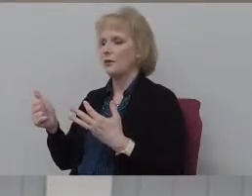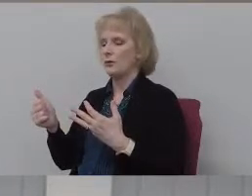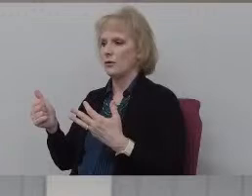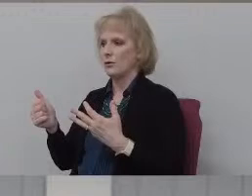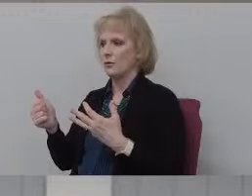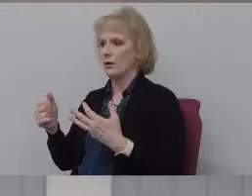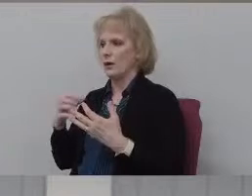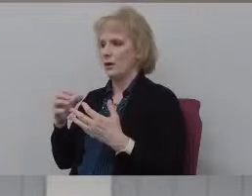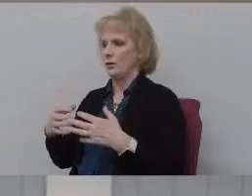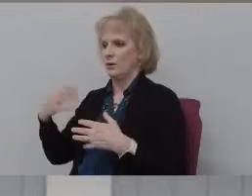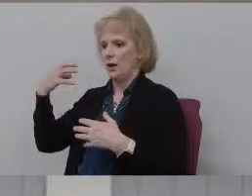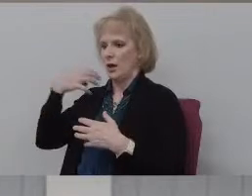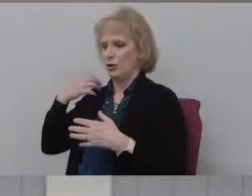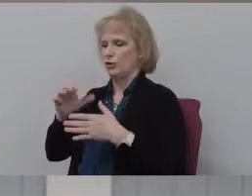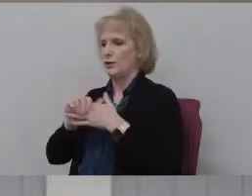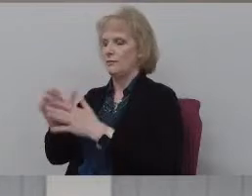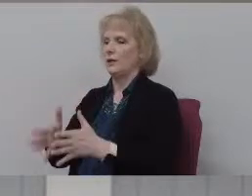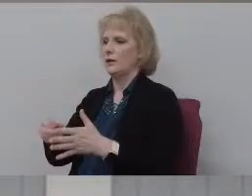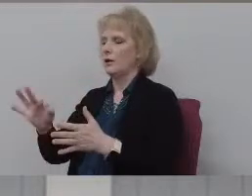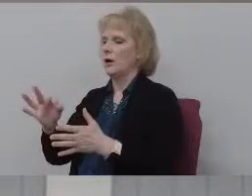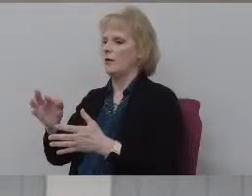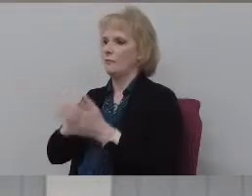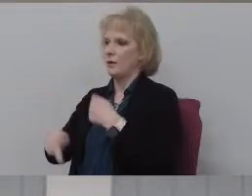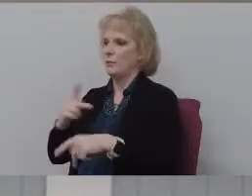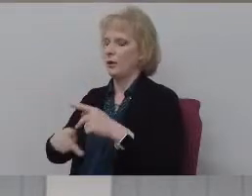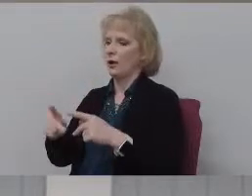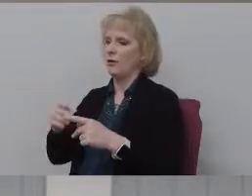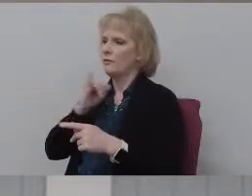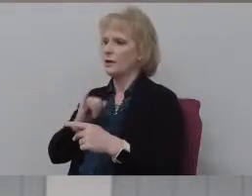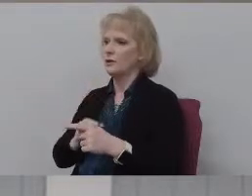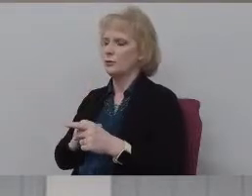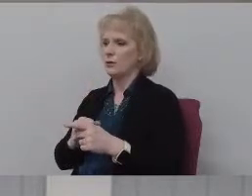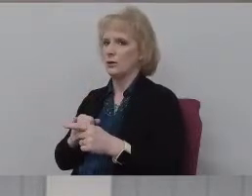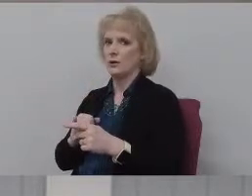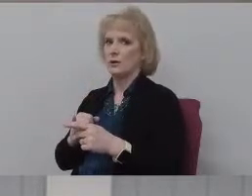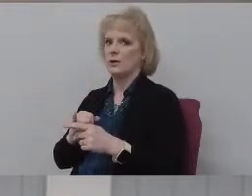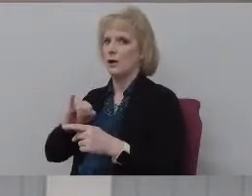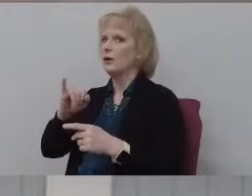leader of the people of Israel